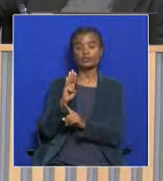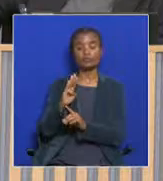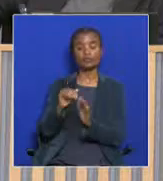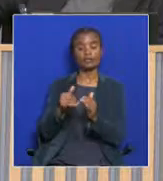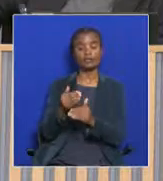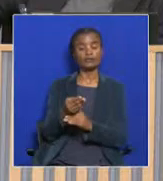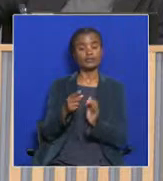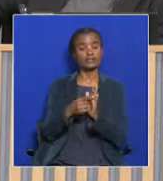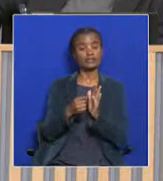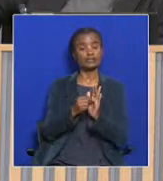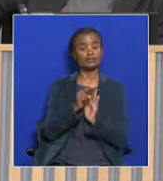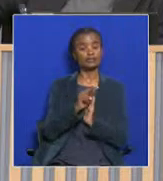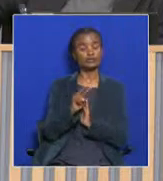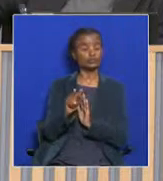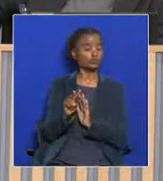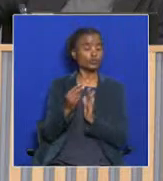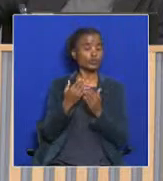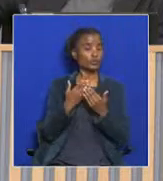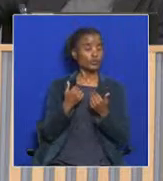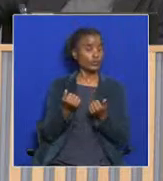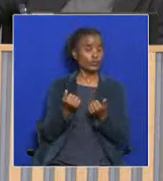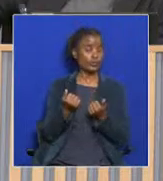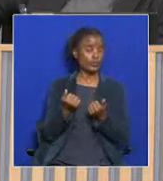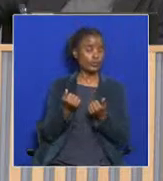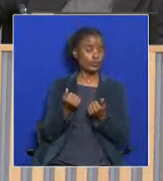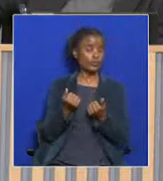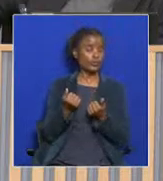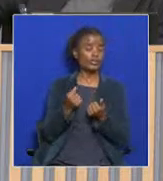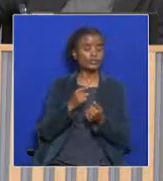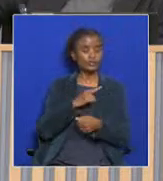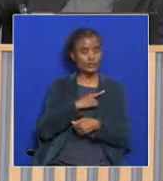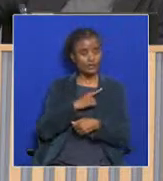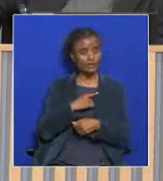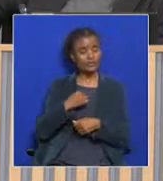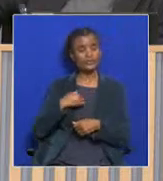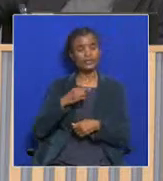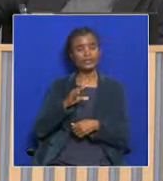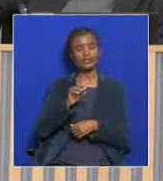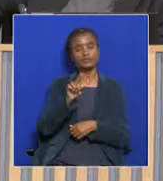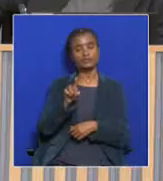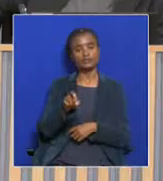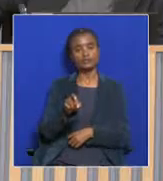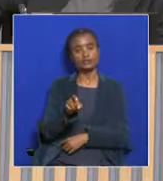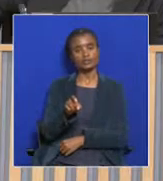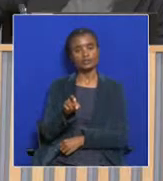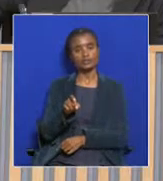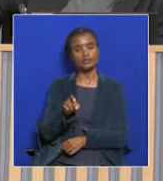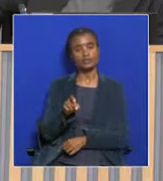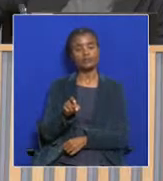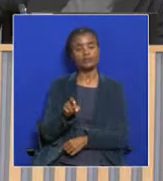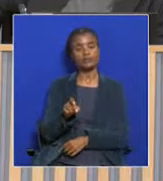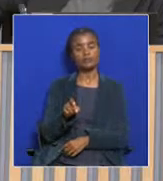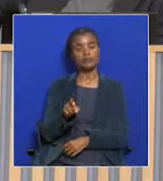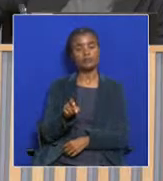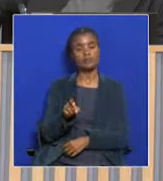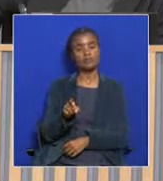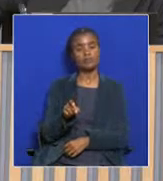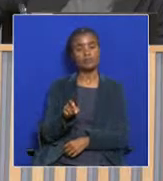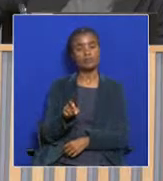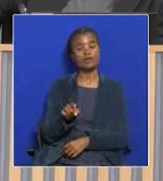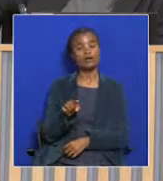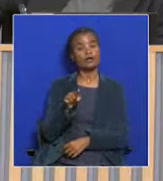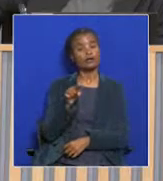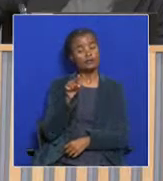don't know. And that's why I asked the question, did you ask her about the 1st